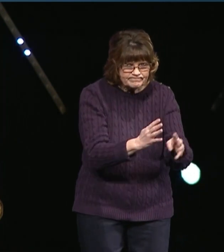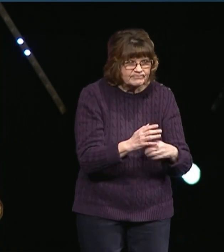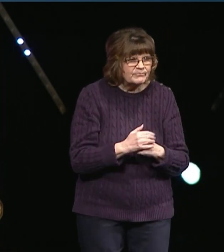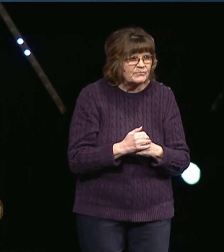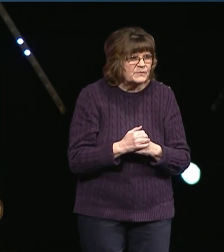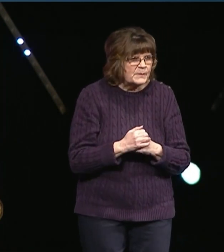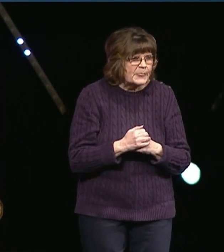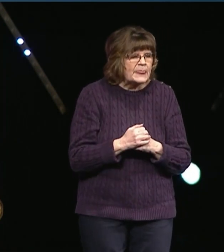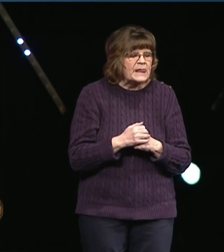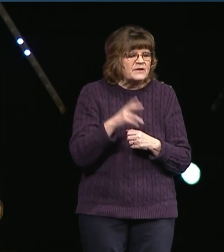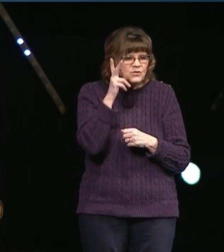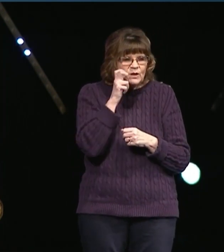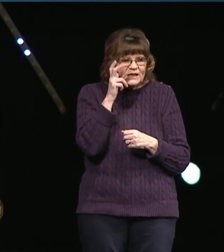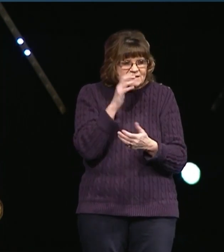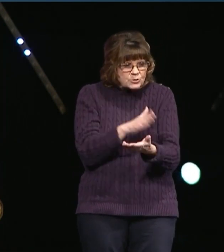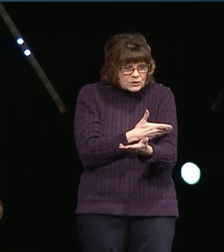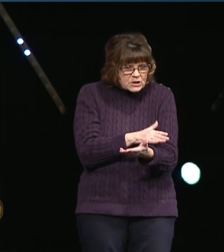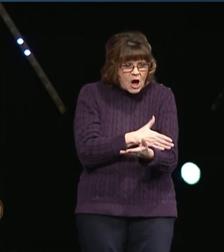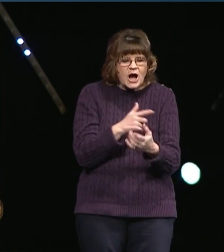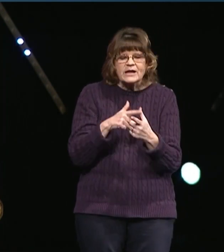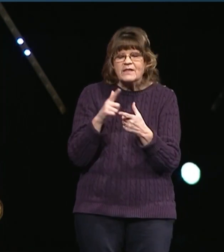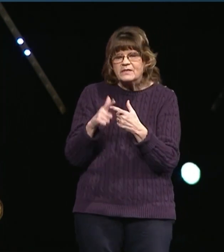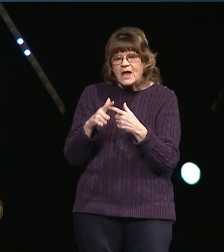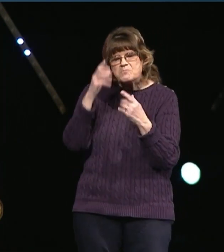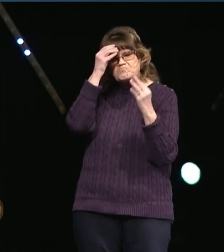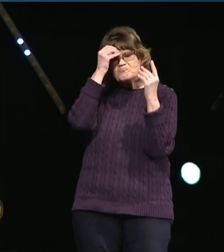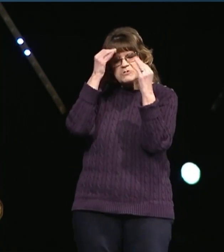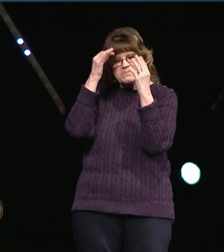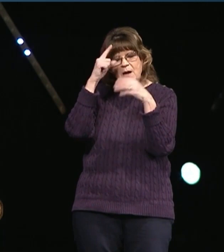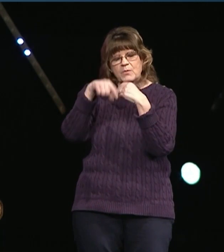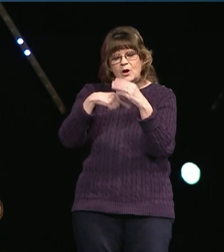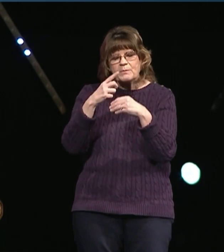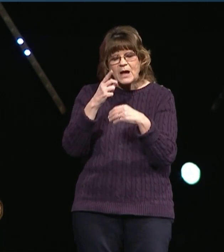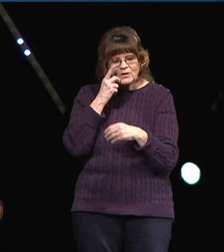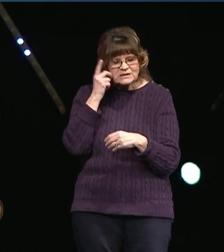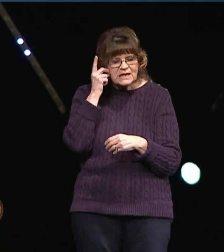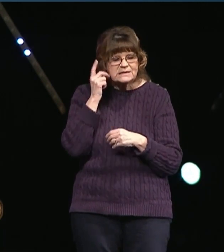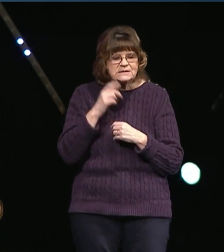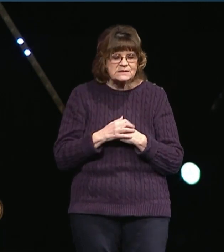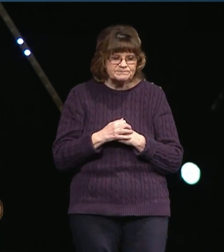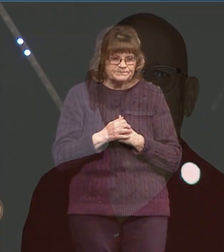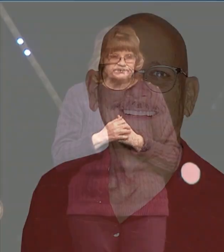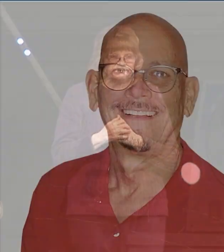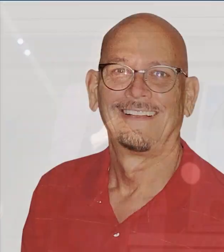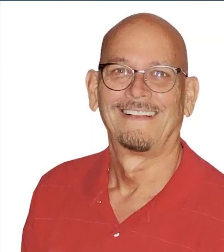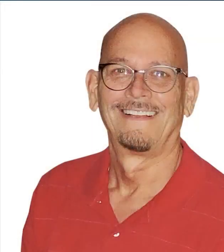and listen to this song and reflect on a life very well lived. Thank you.